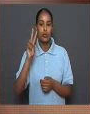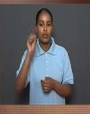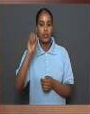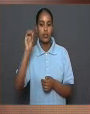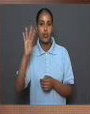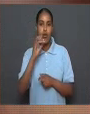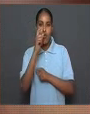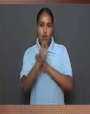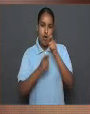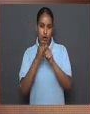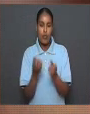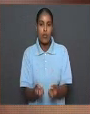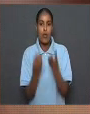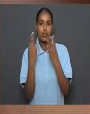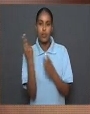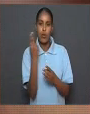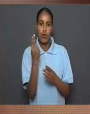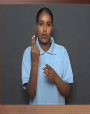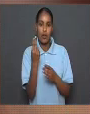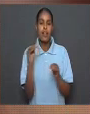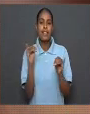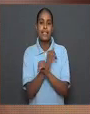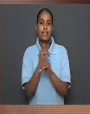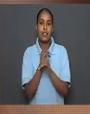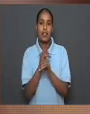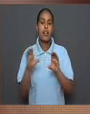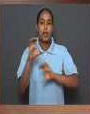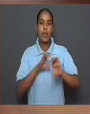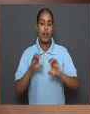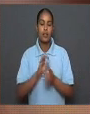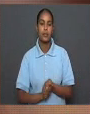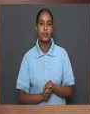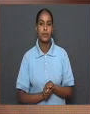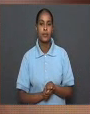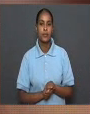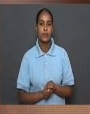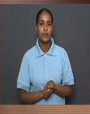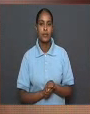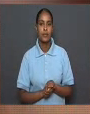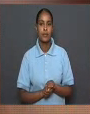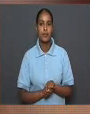is the world's most important industrial chemical.